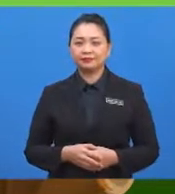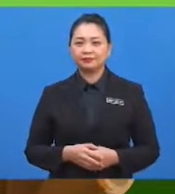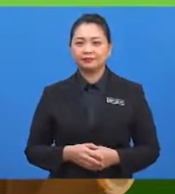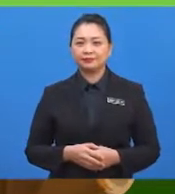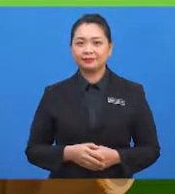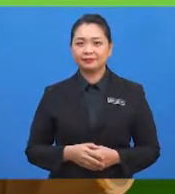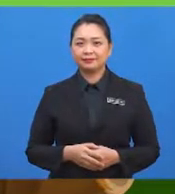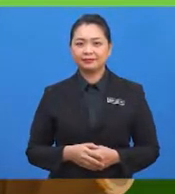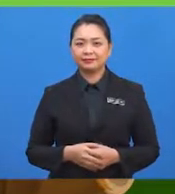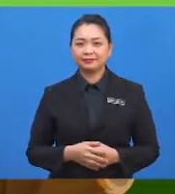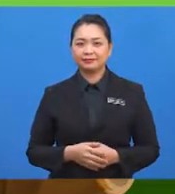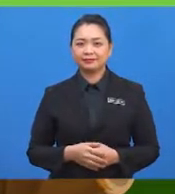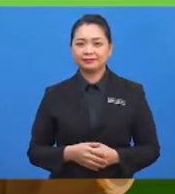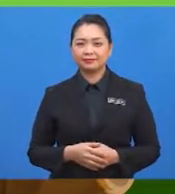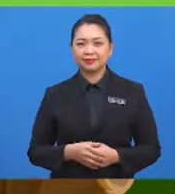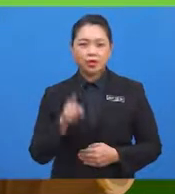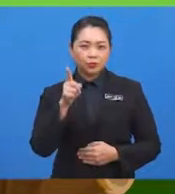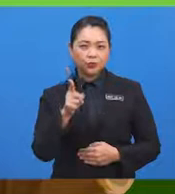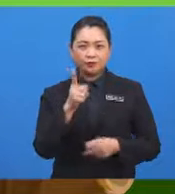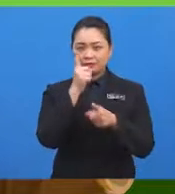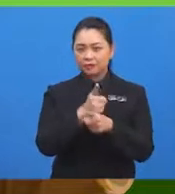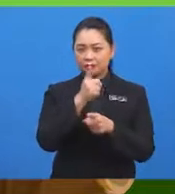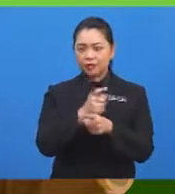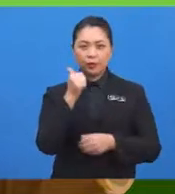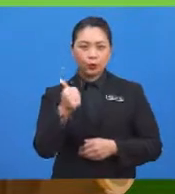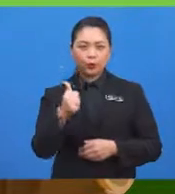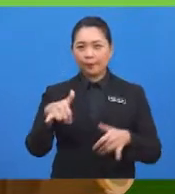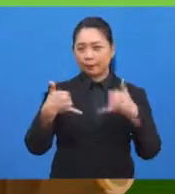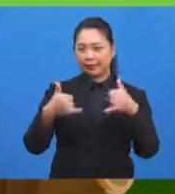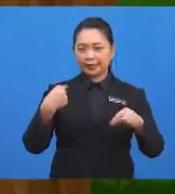too. You're really good at playing games.